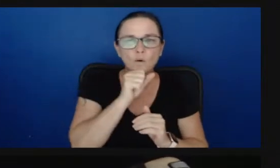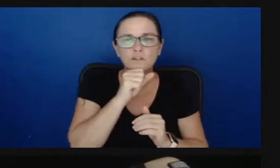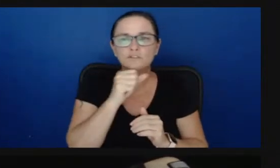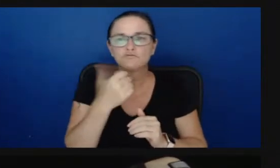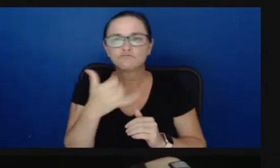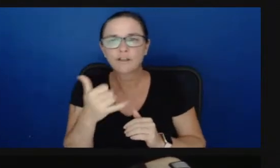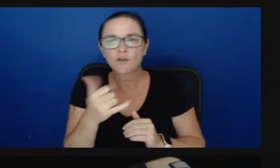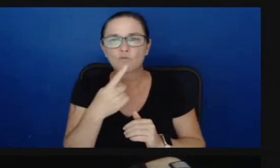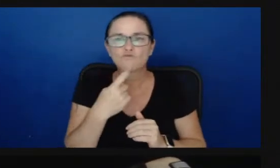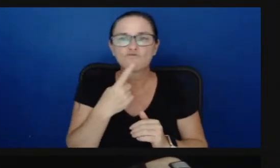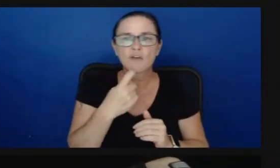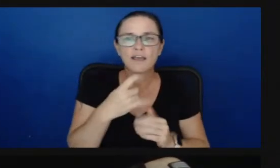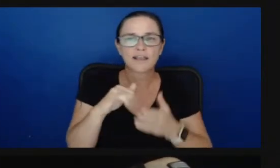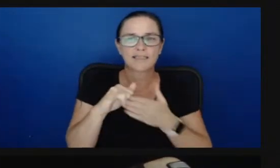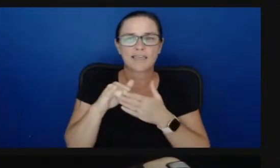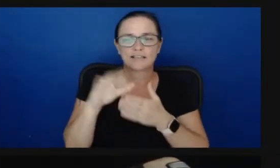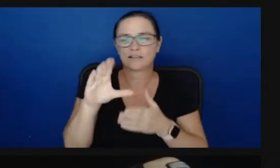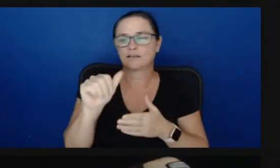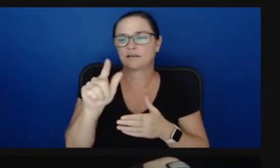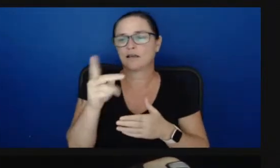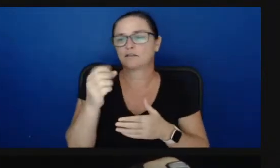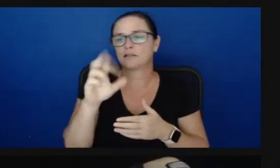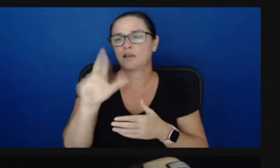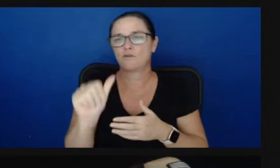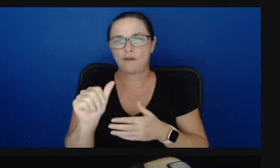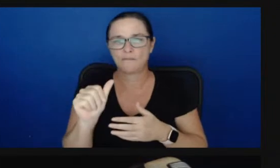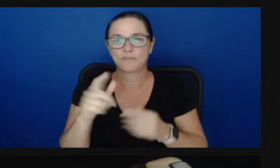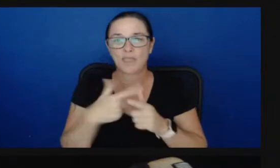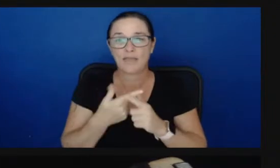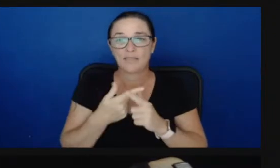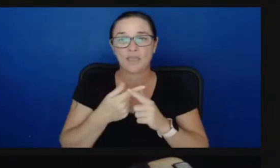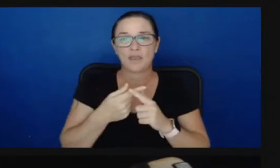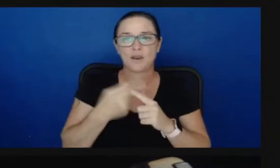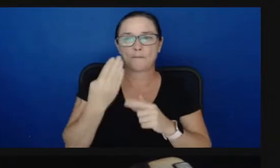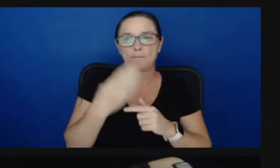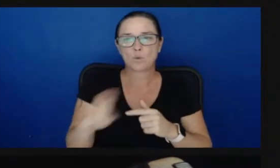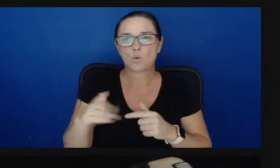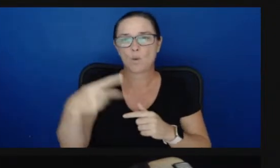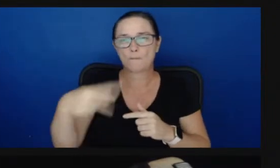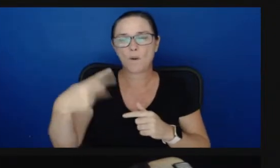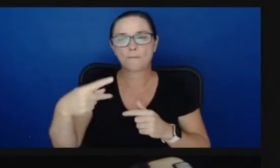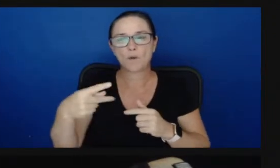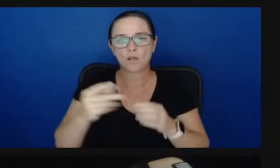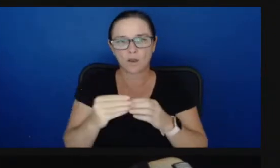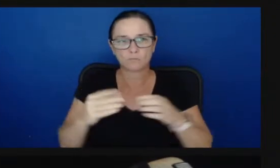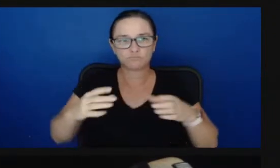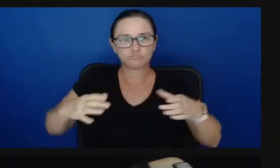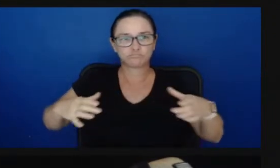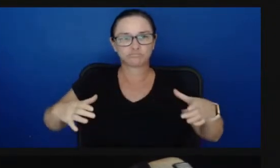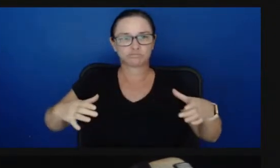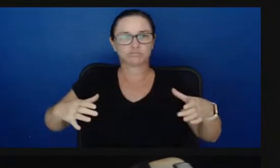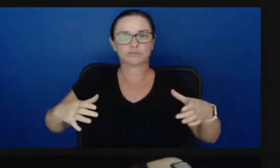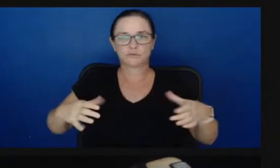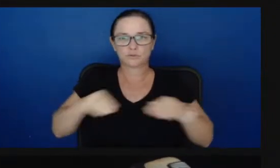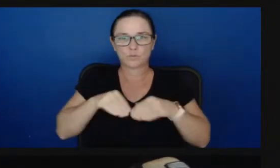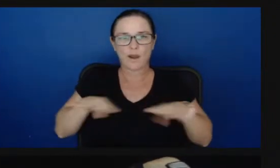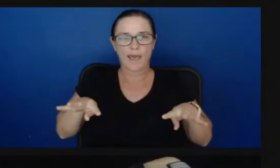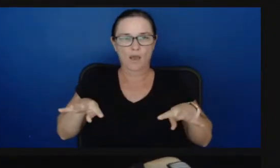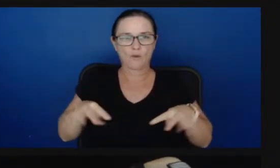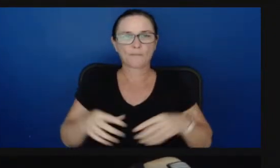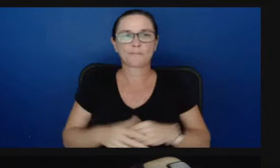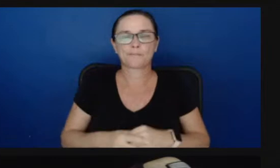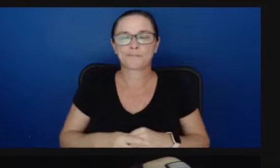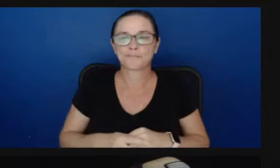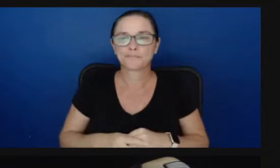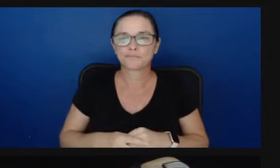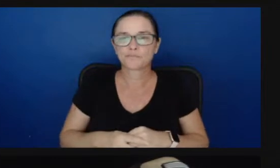around the caldera area. And the blues and purples you see are a little bit broader area than that on Mauna Loa. So we'll come